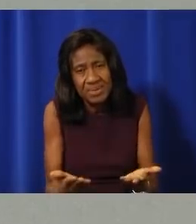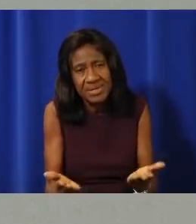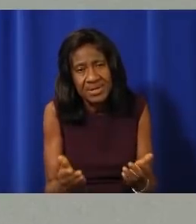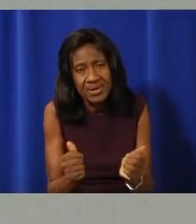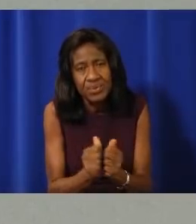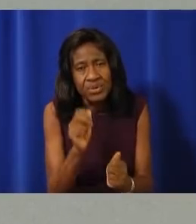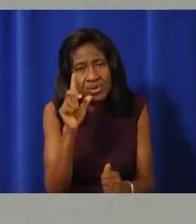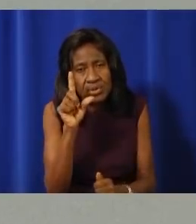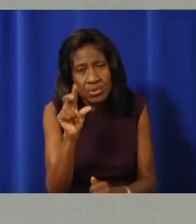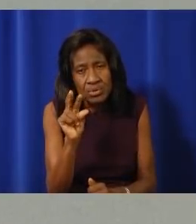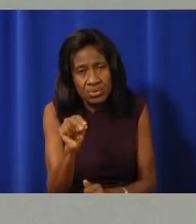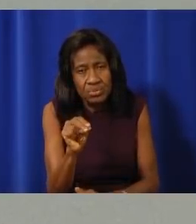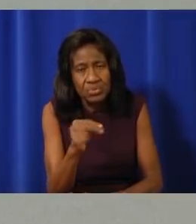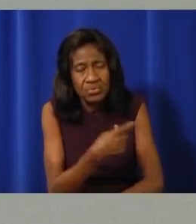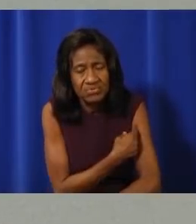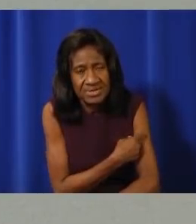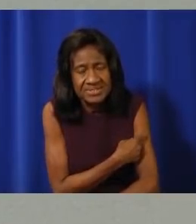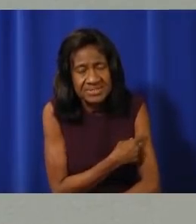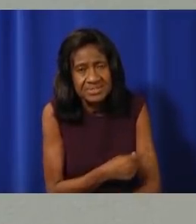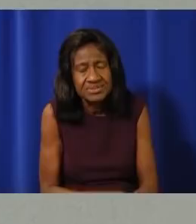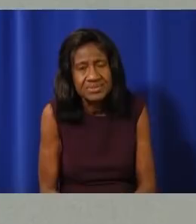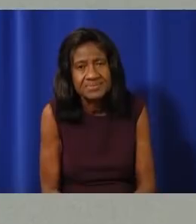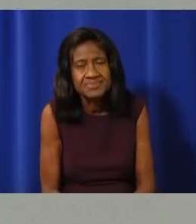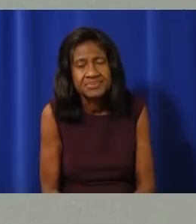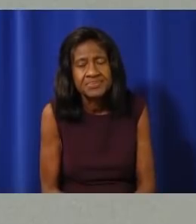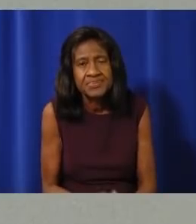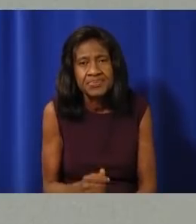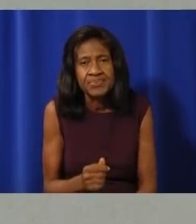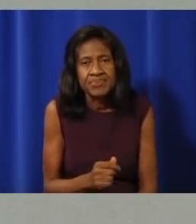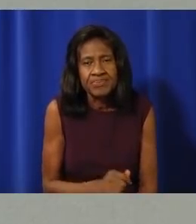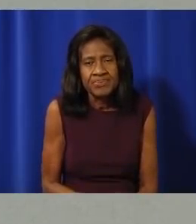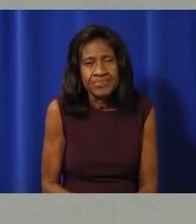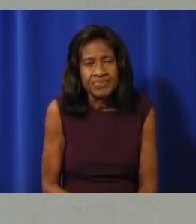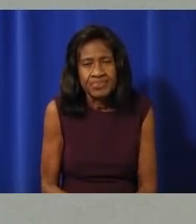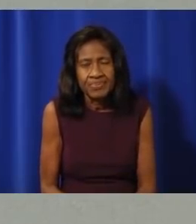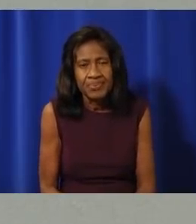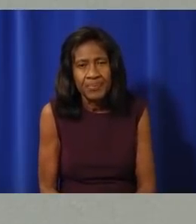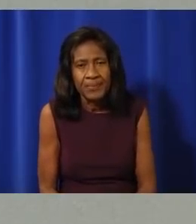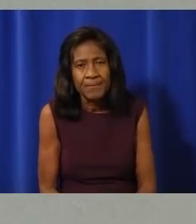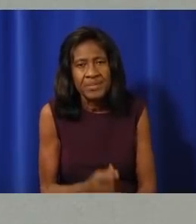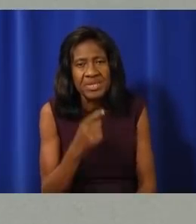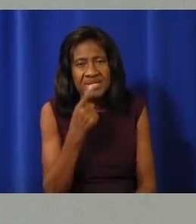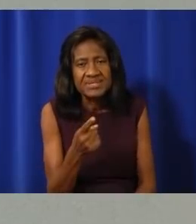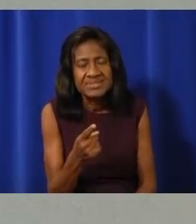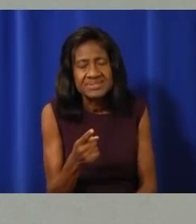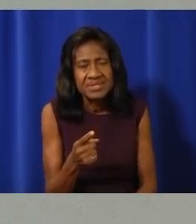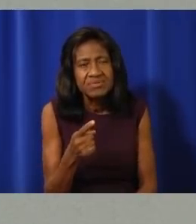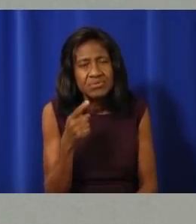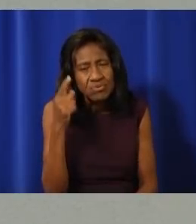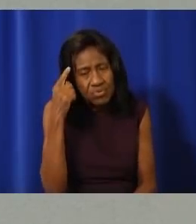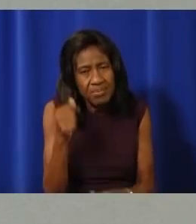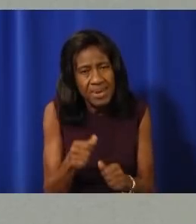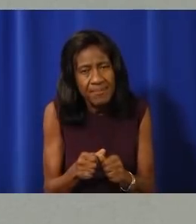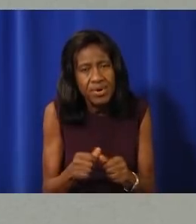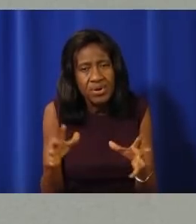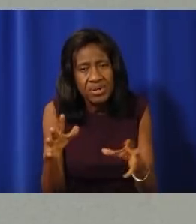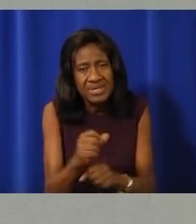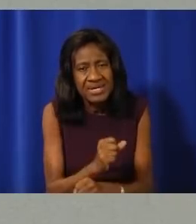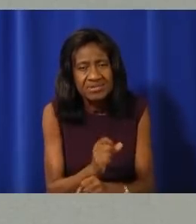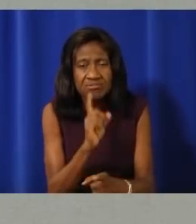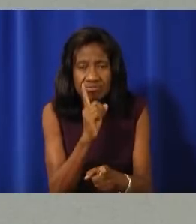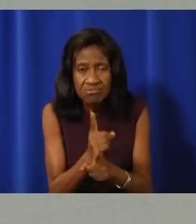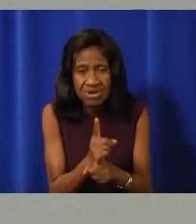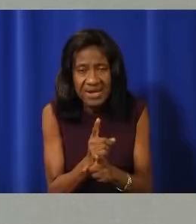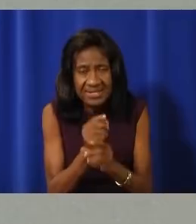a credible amount of that this afternoon, and it really is unhelpful. So please do get your information from